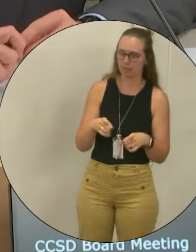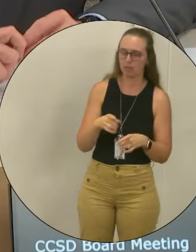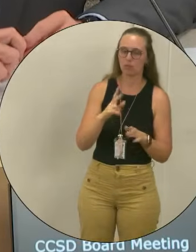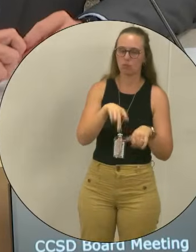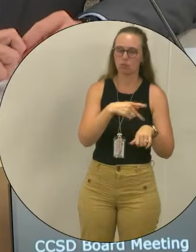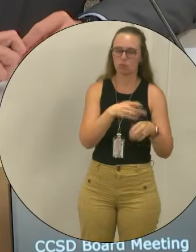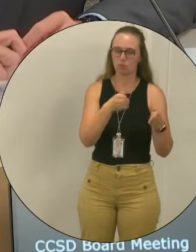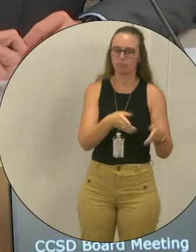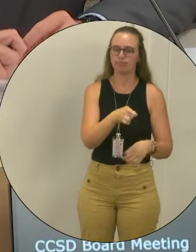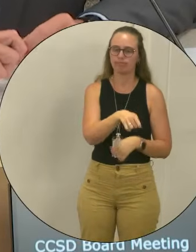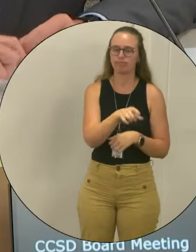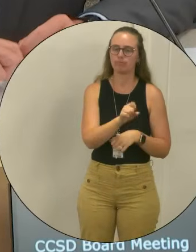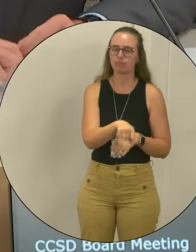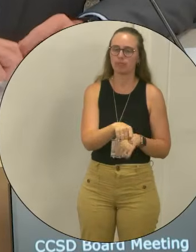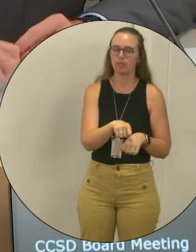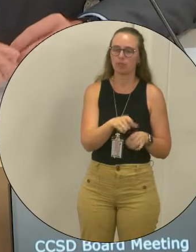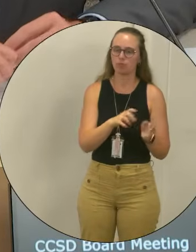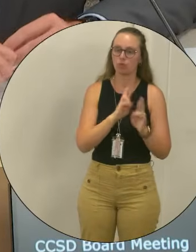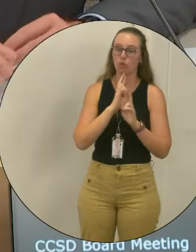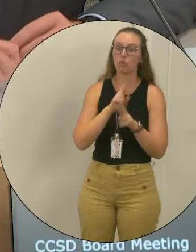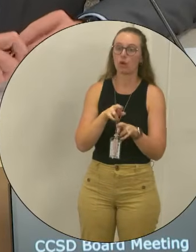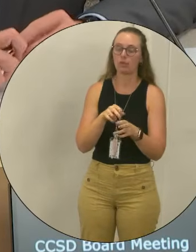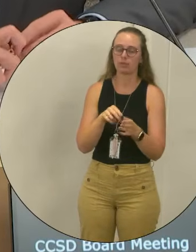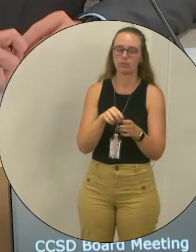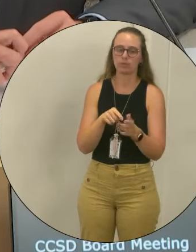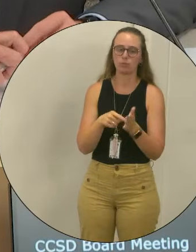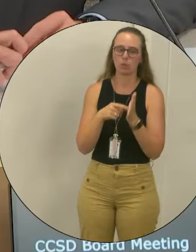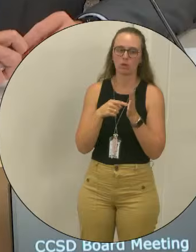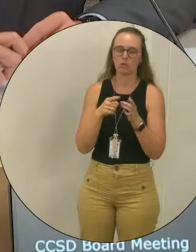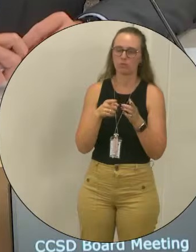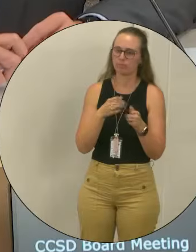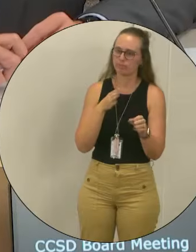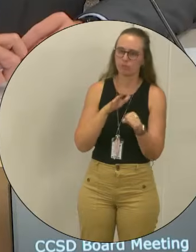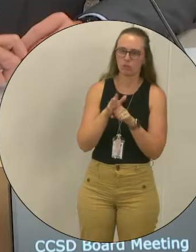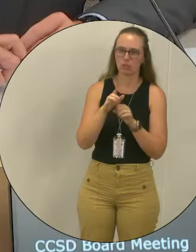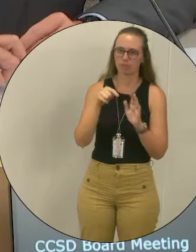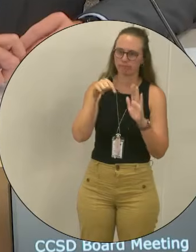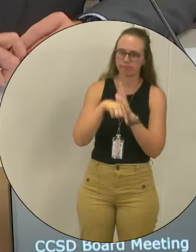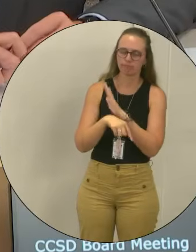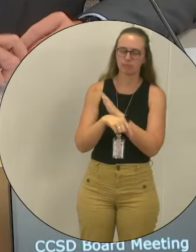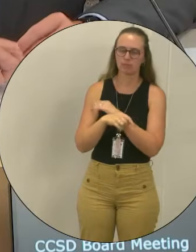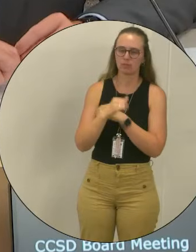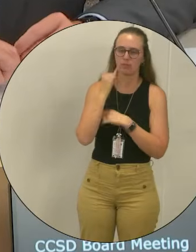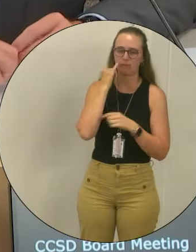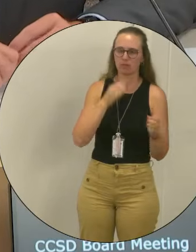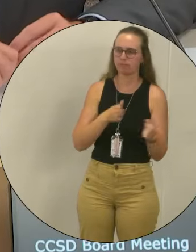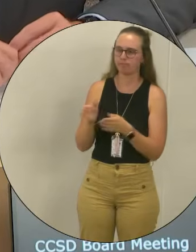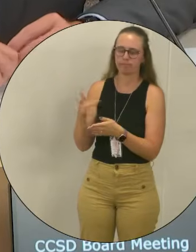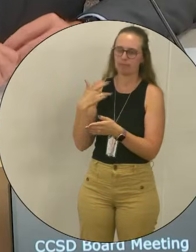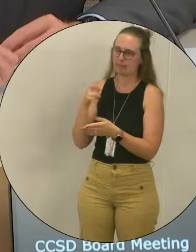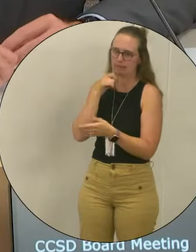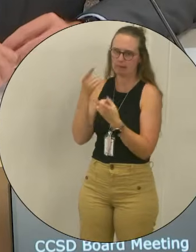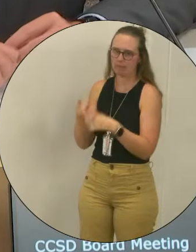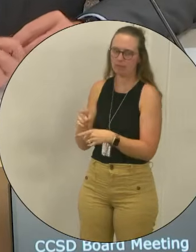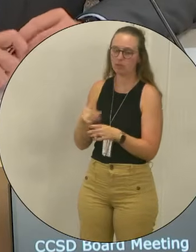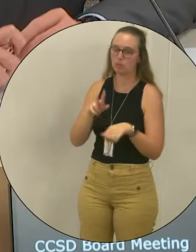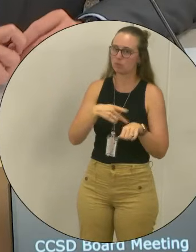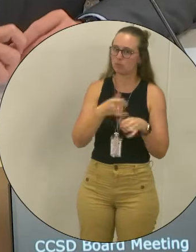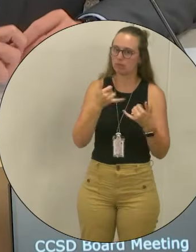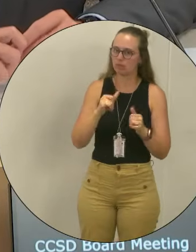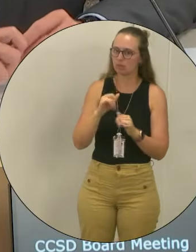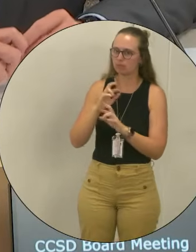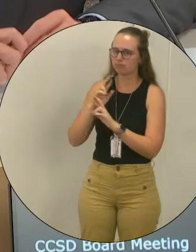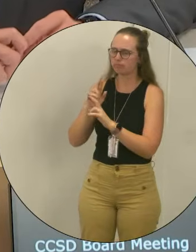principal is required to do the full investigation. If it's not likely occurred, the principal is still required to address